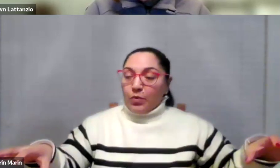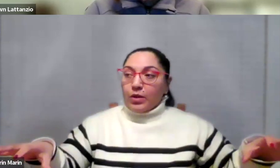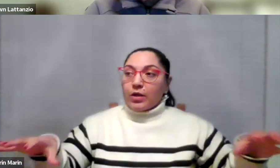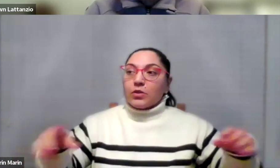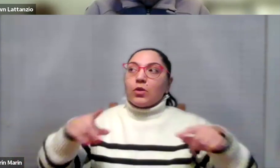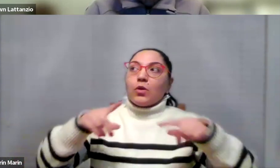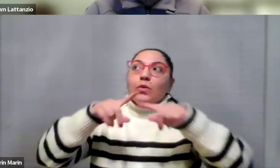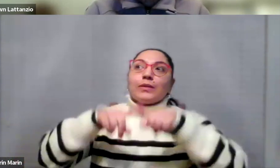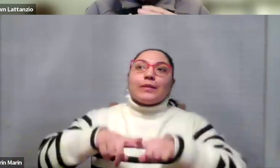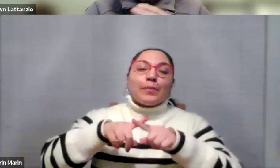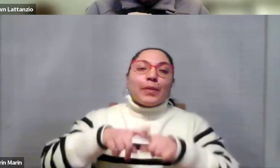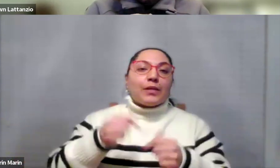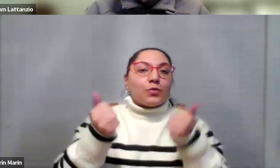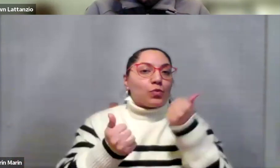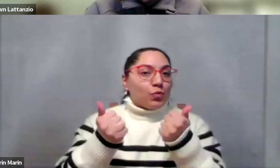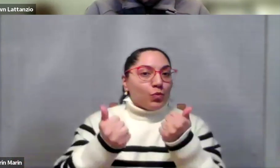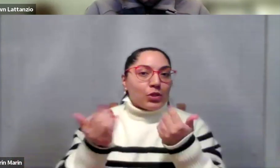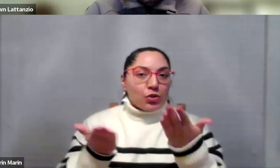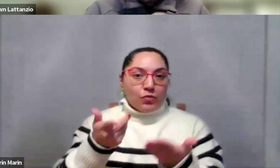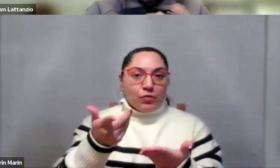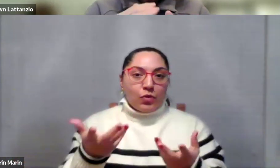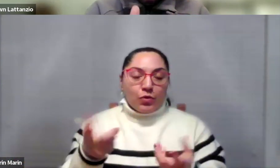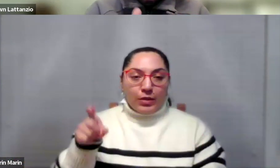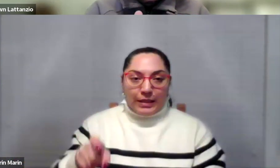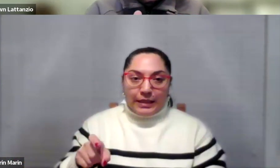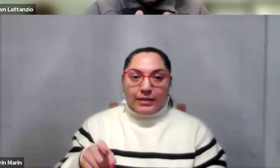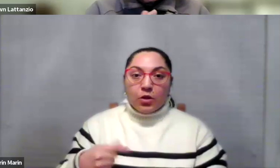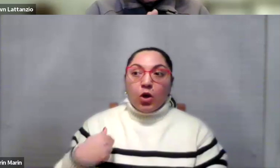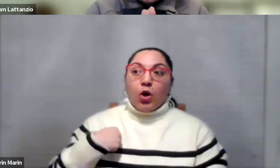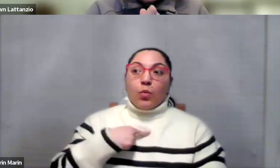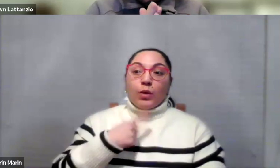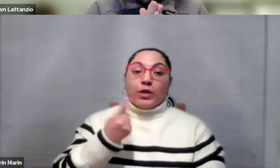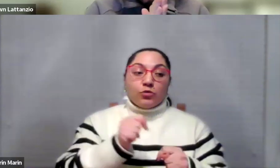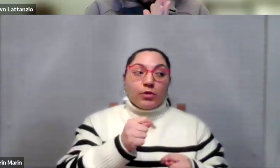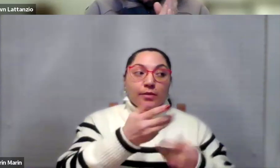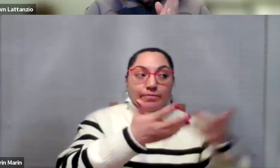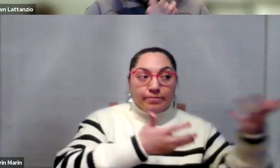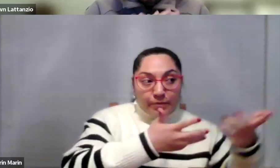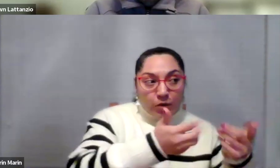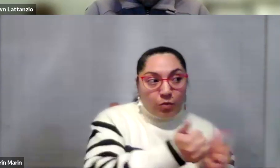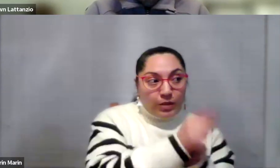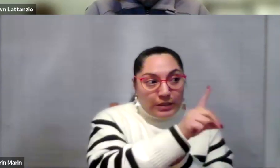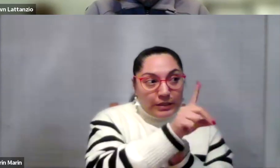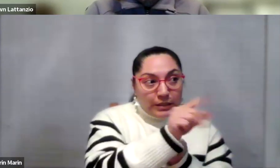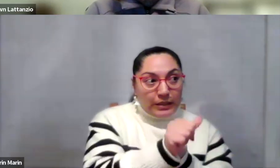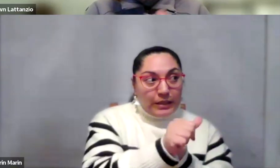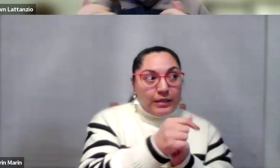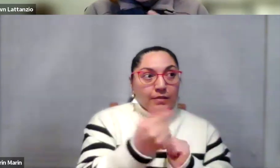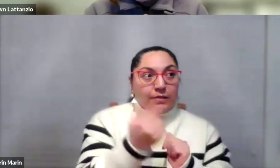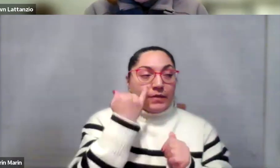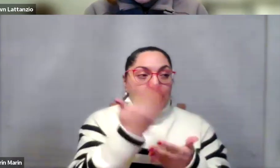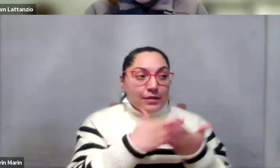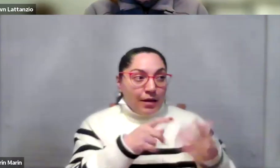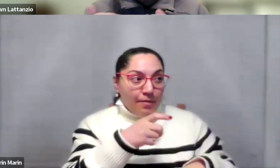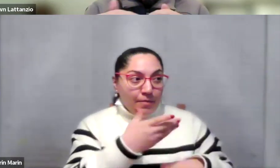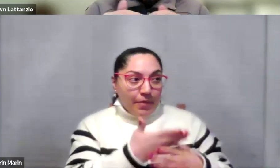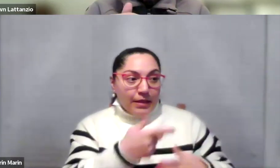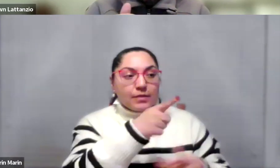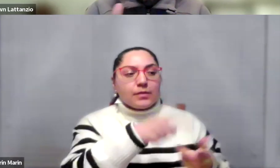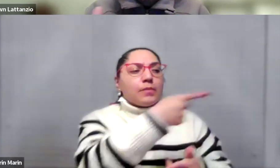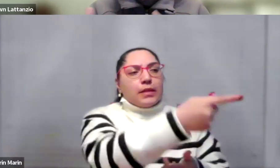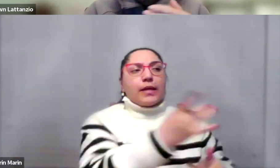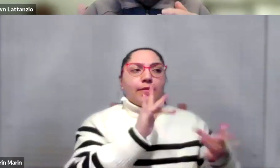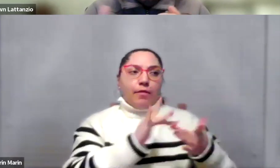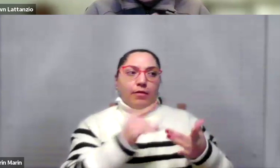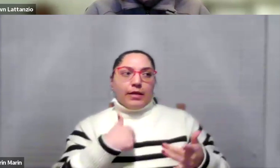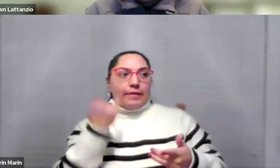depends upon what service and what we usually do is we consult with DDA. If there's certain things, or they consult with us if they